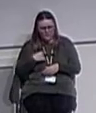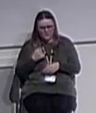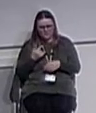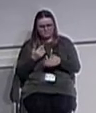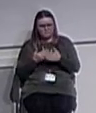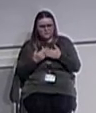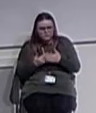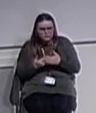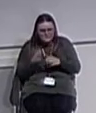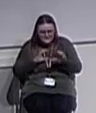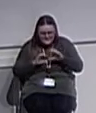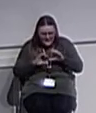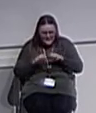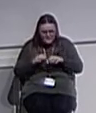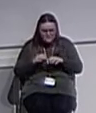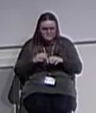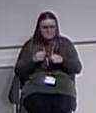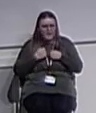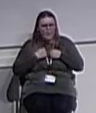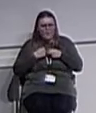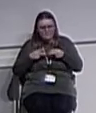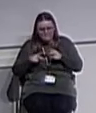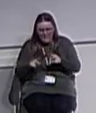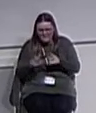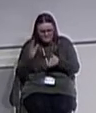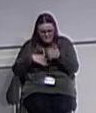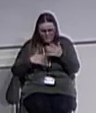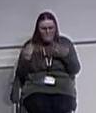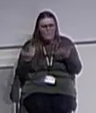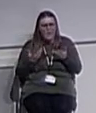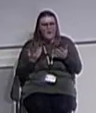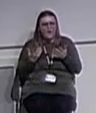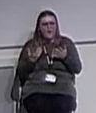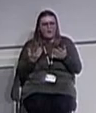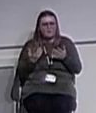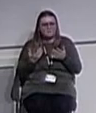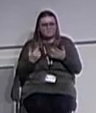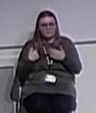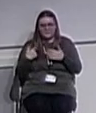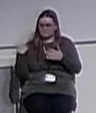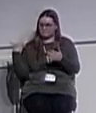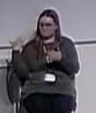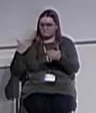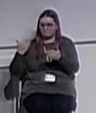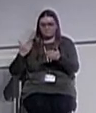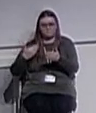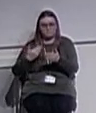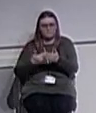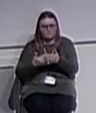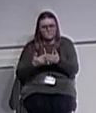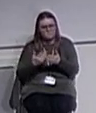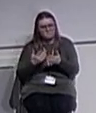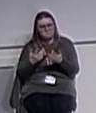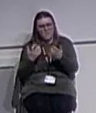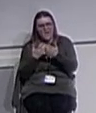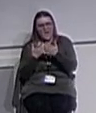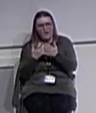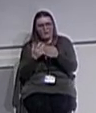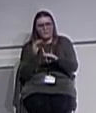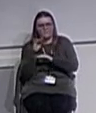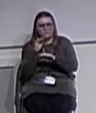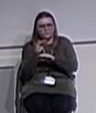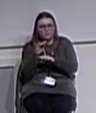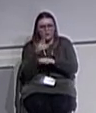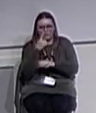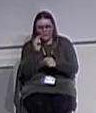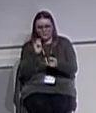does our scientific method come from? And just because, you know, it's been done like that in the past, how are we going to do it in the future? And